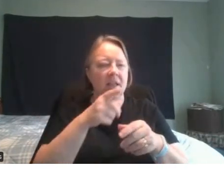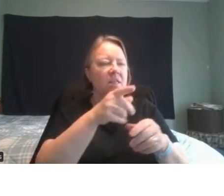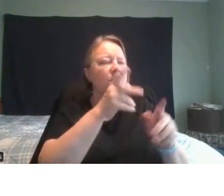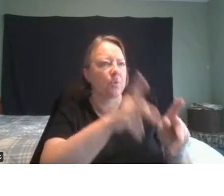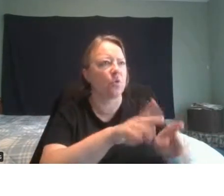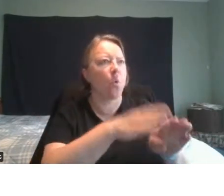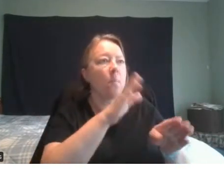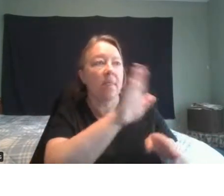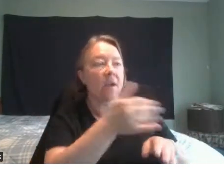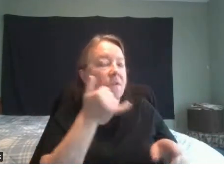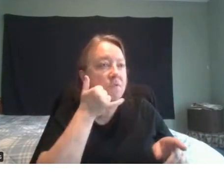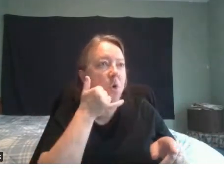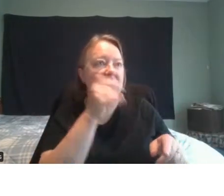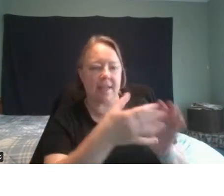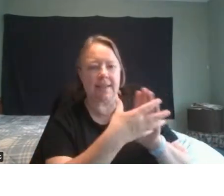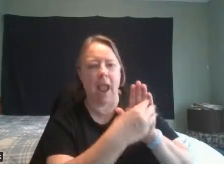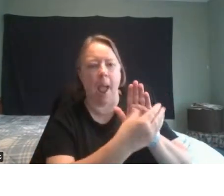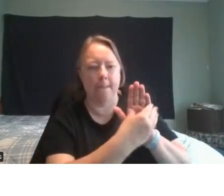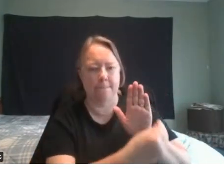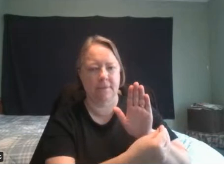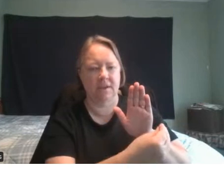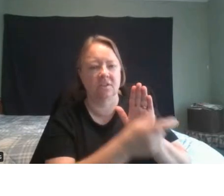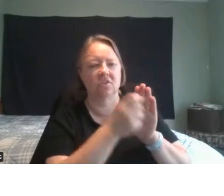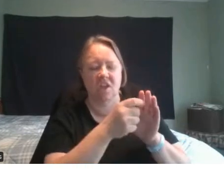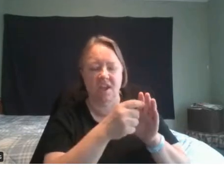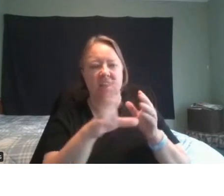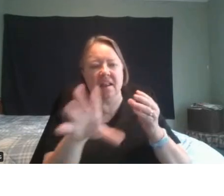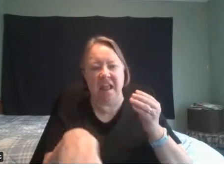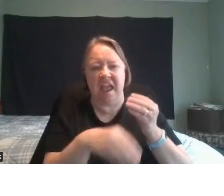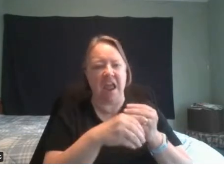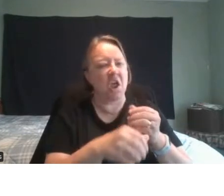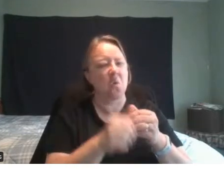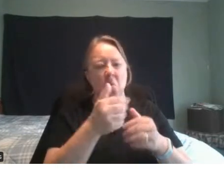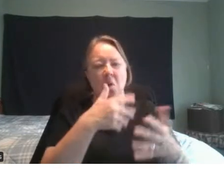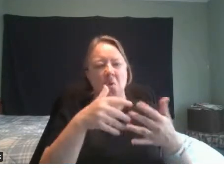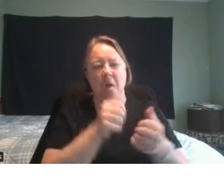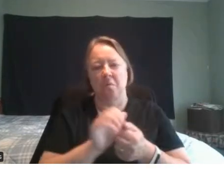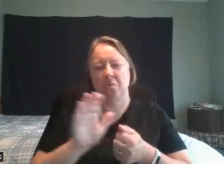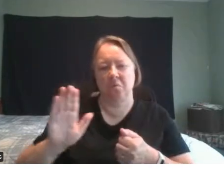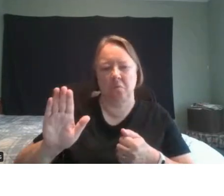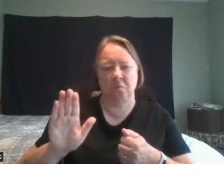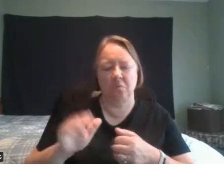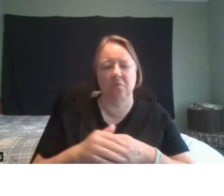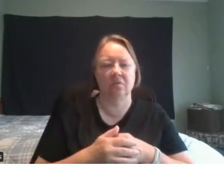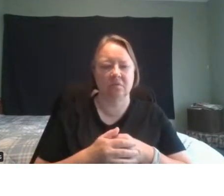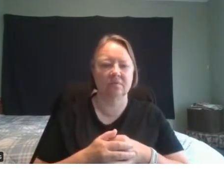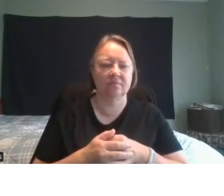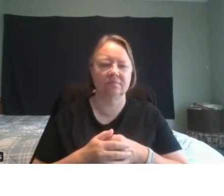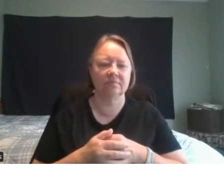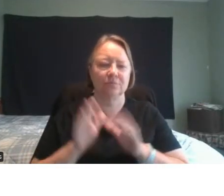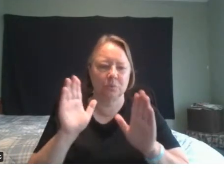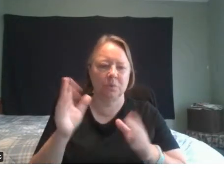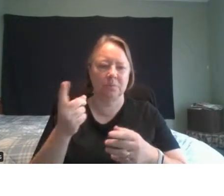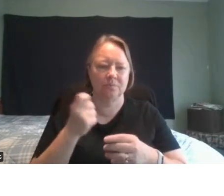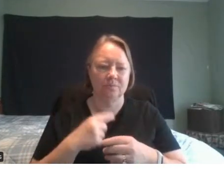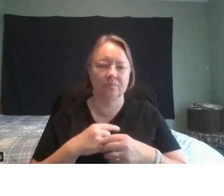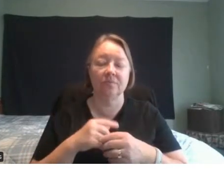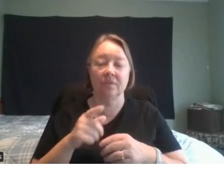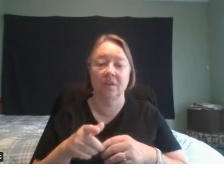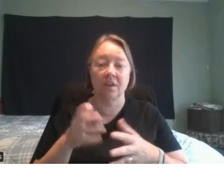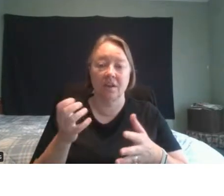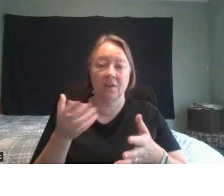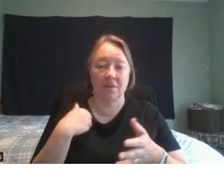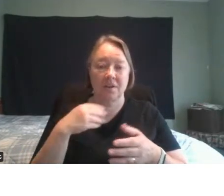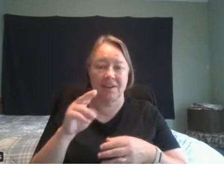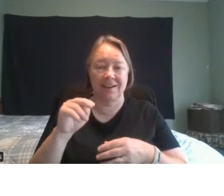phone is a copy. So they will be able to add to it. It won't interact with yours. Yeah, great. Great I'm question. going to invite Natalie